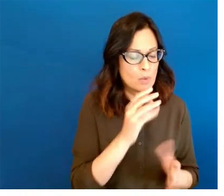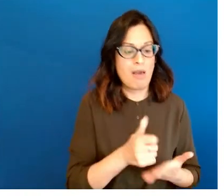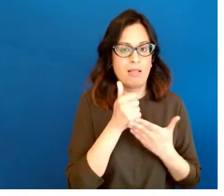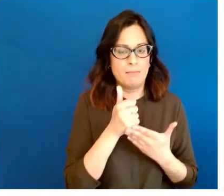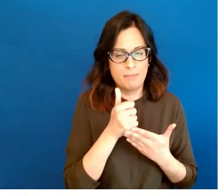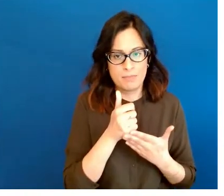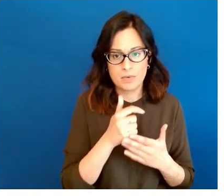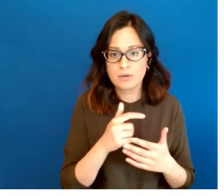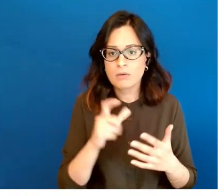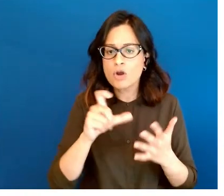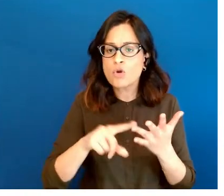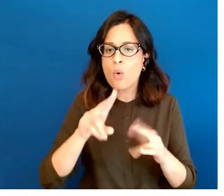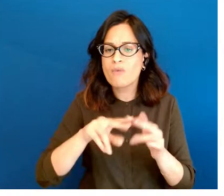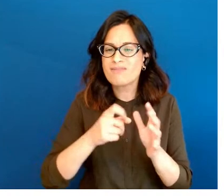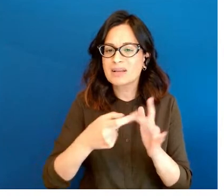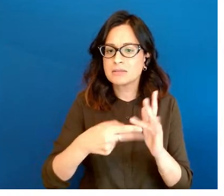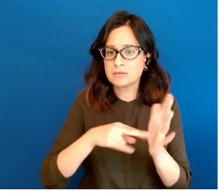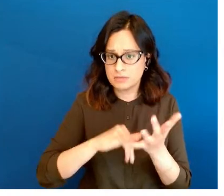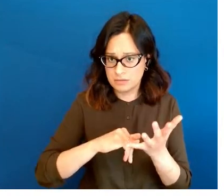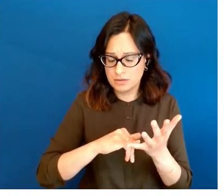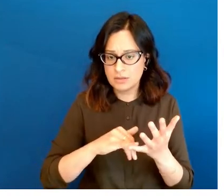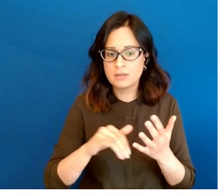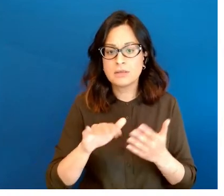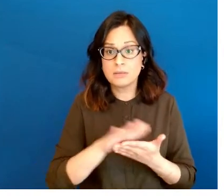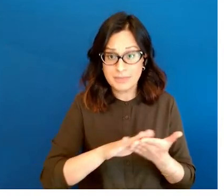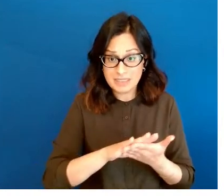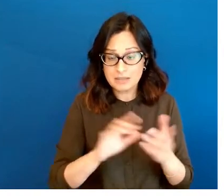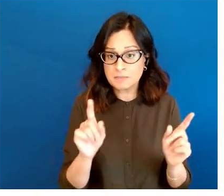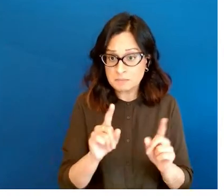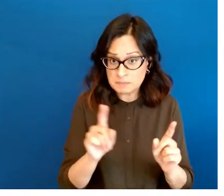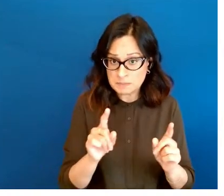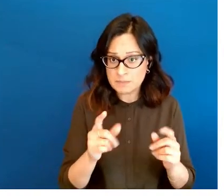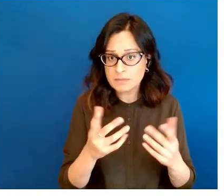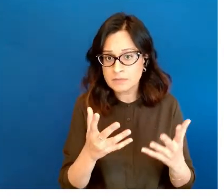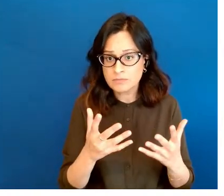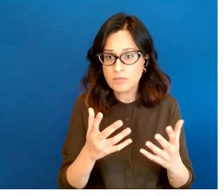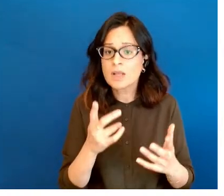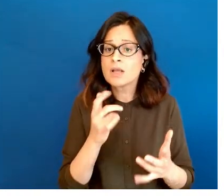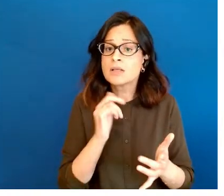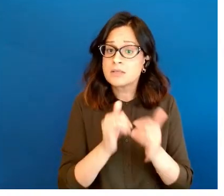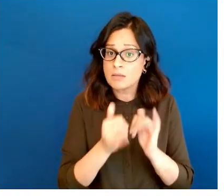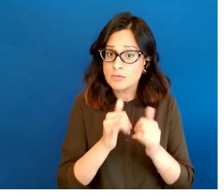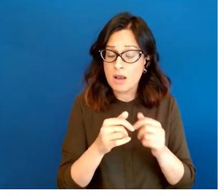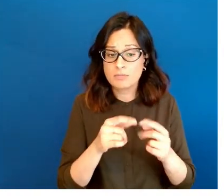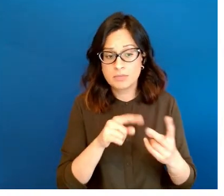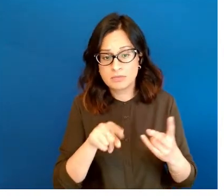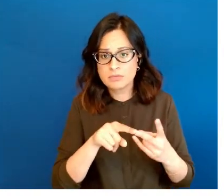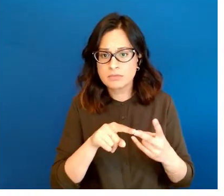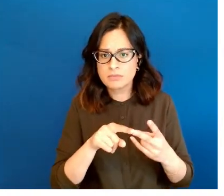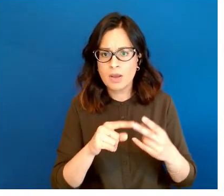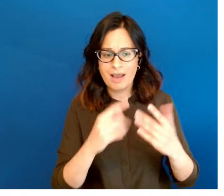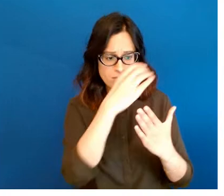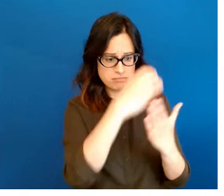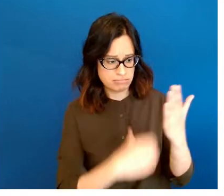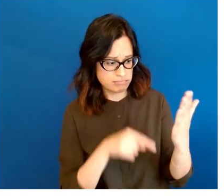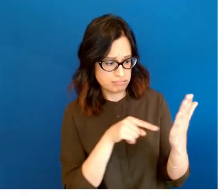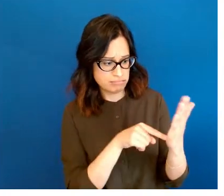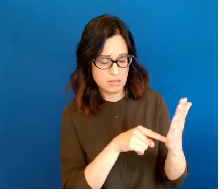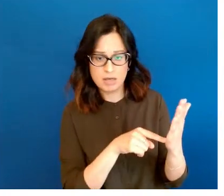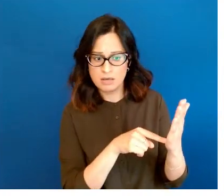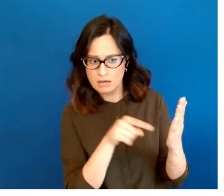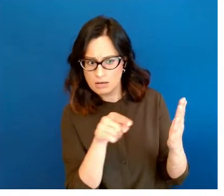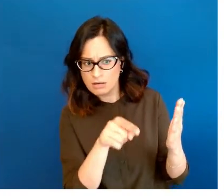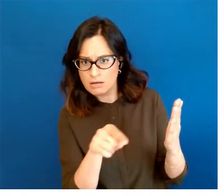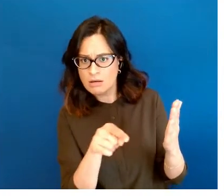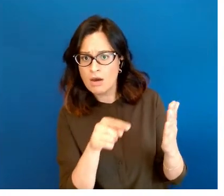might increase the severity of reactions or lower the threshold at which a certain amount of food may